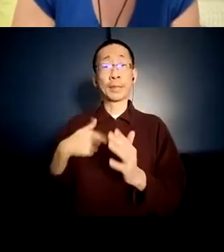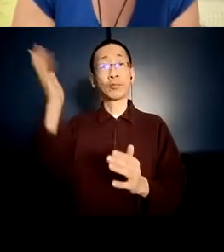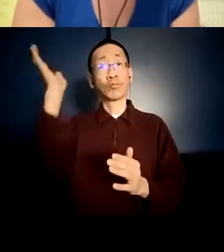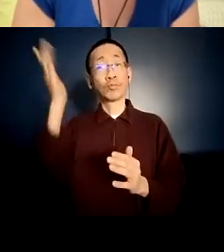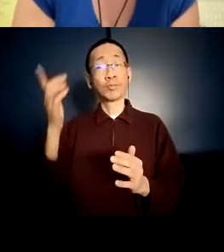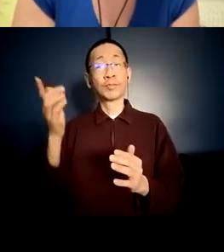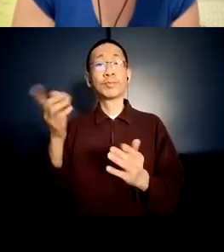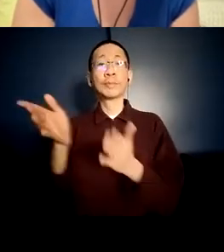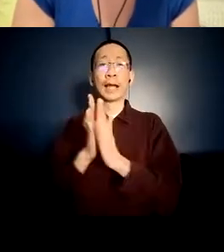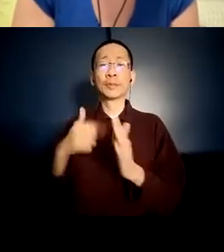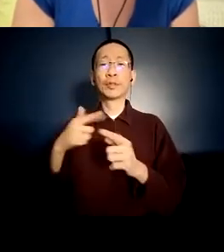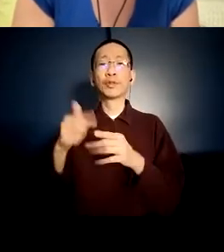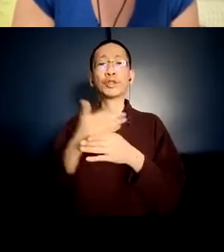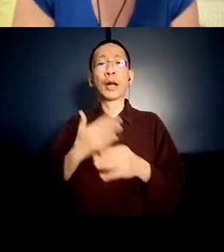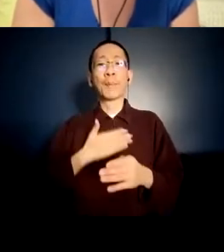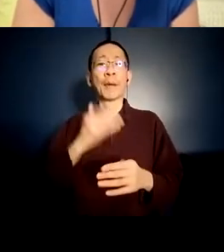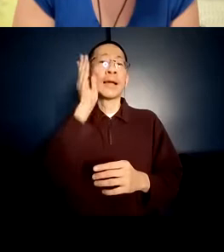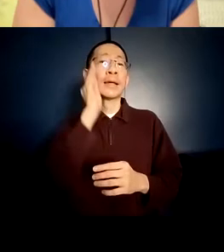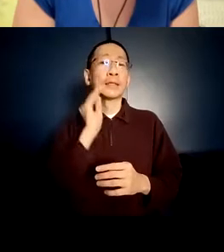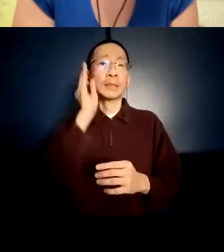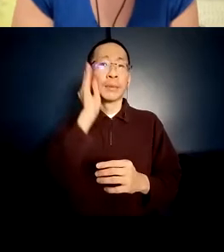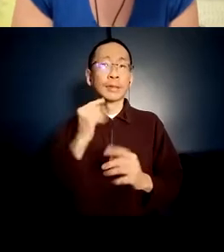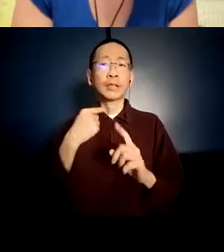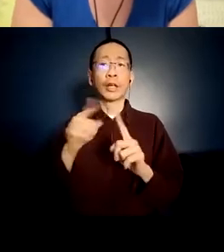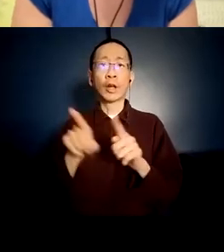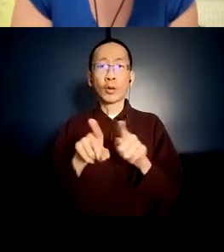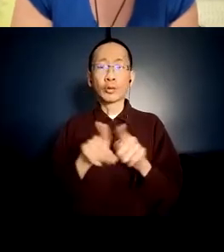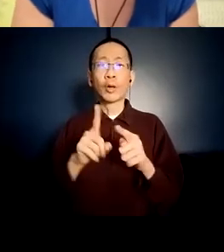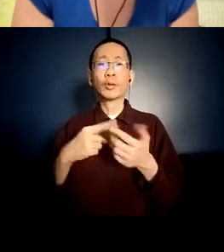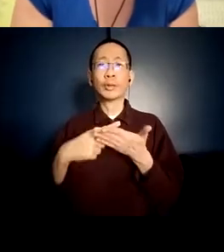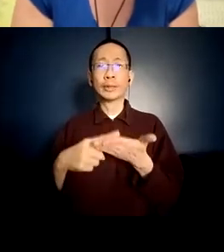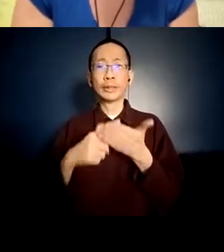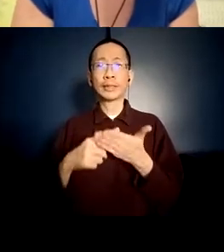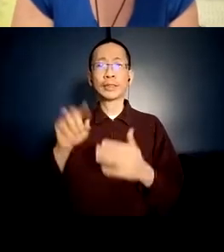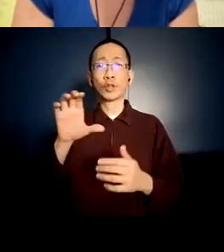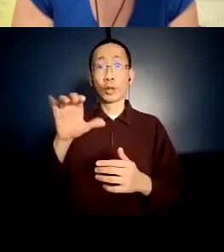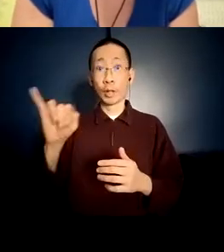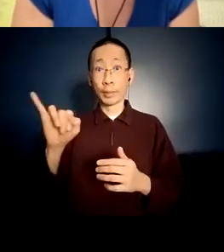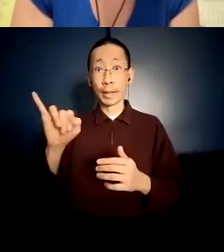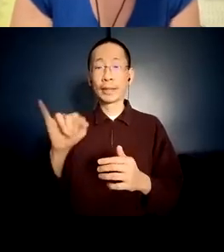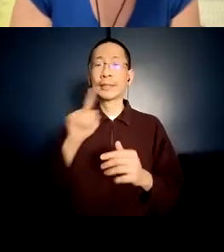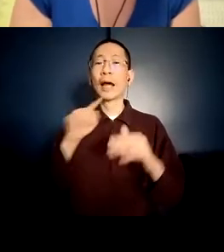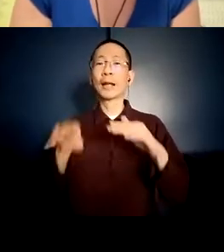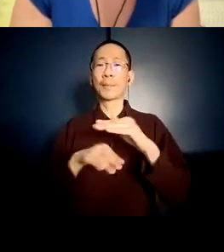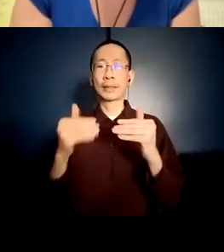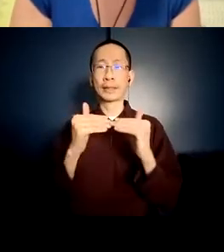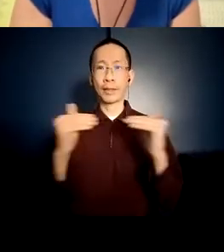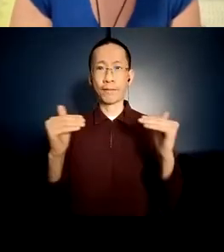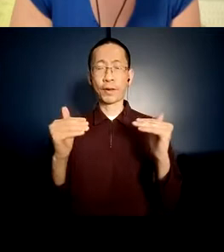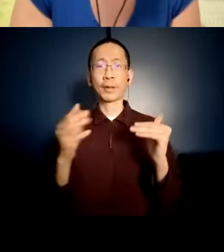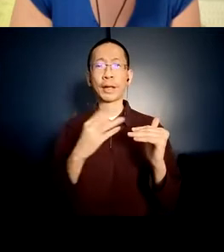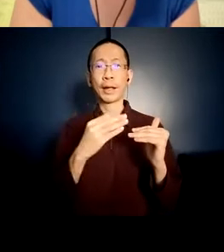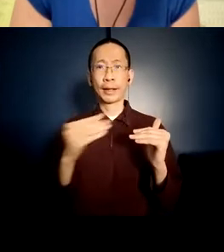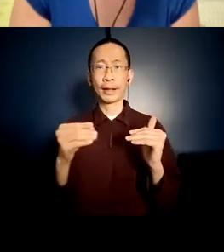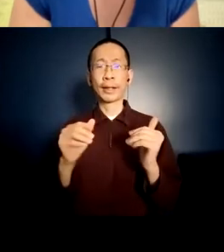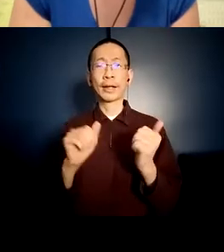own experience, and I was also asked to talk a bit about cochlear implants at a very basic level, and